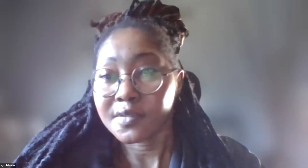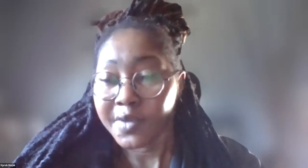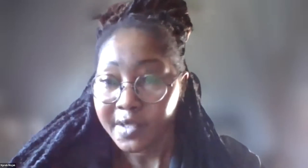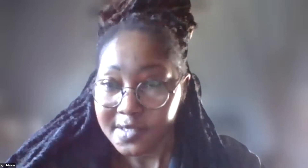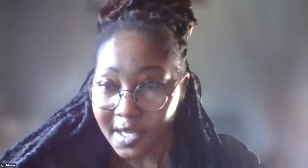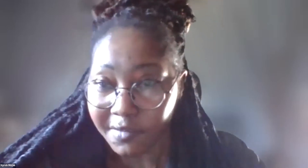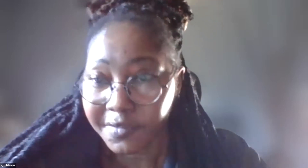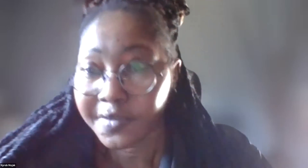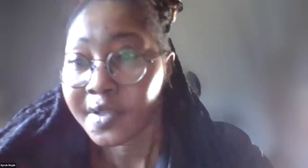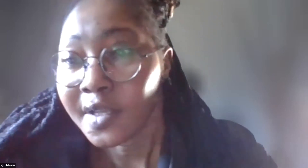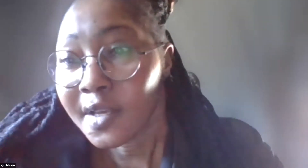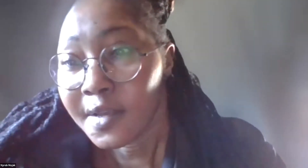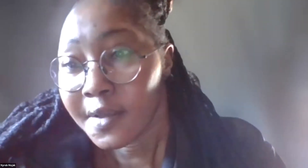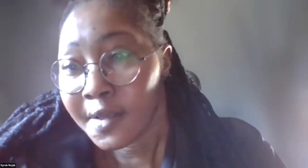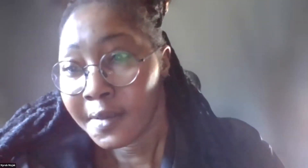was really